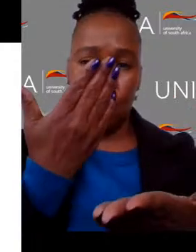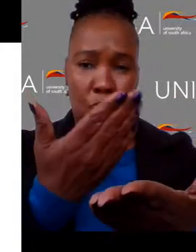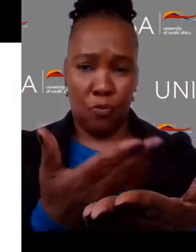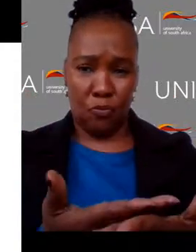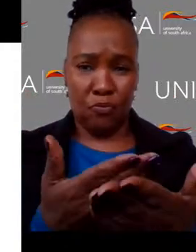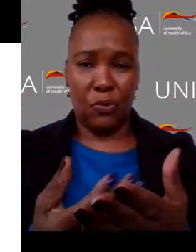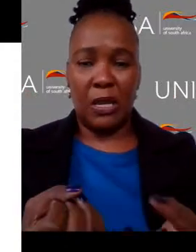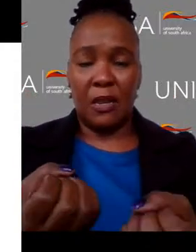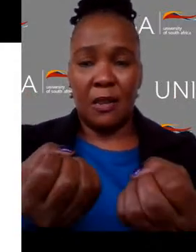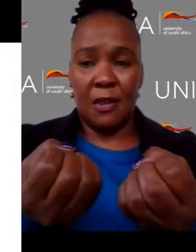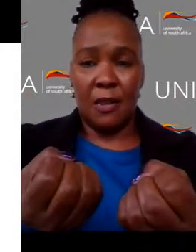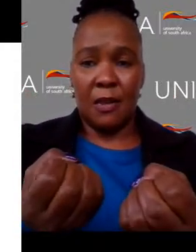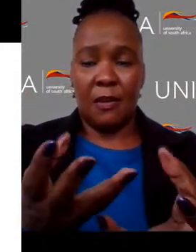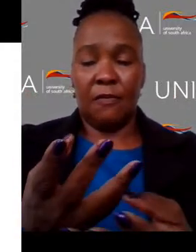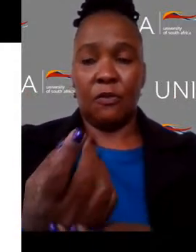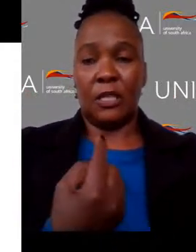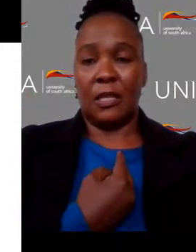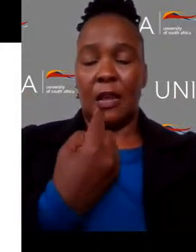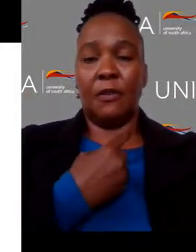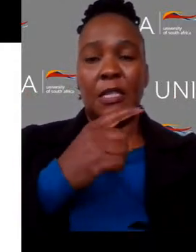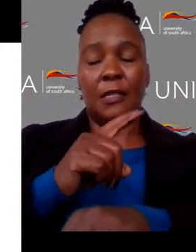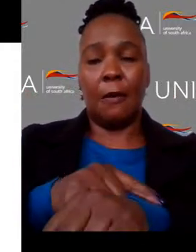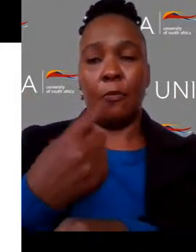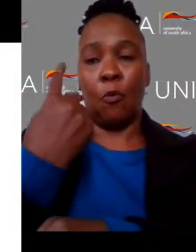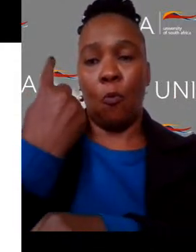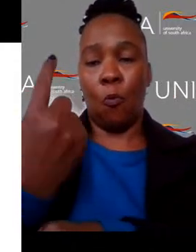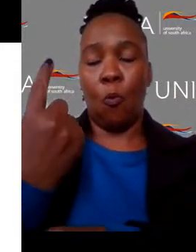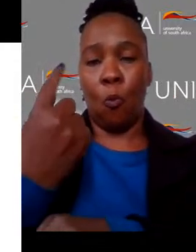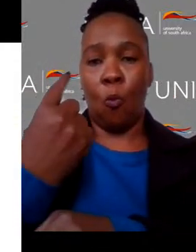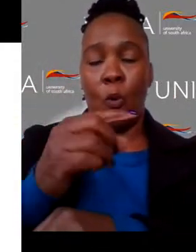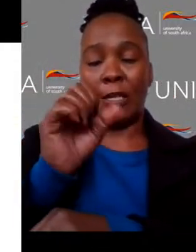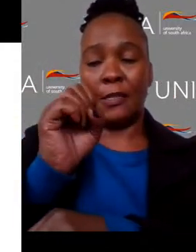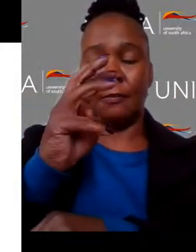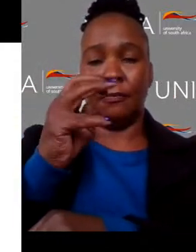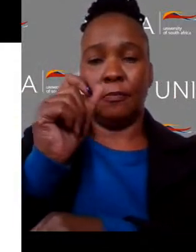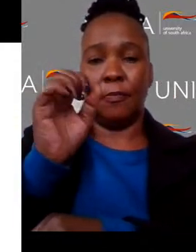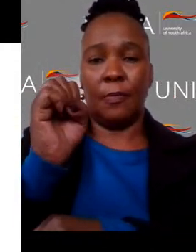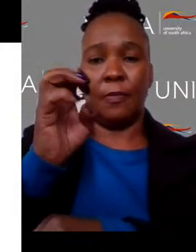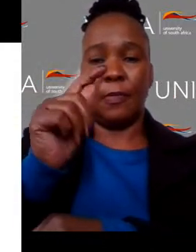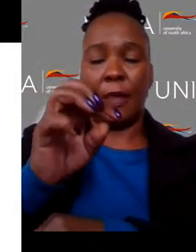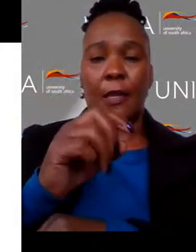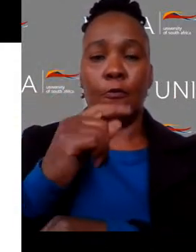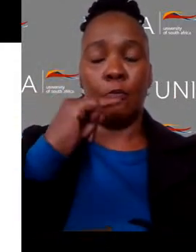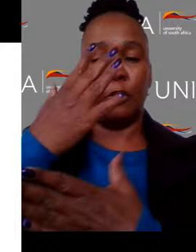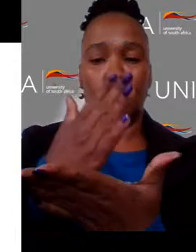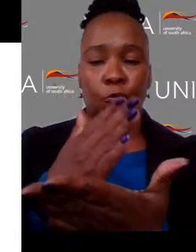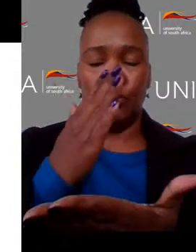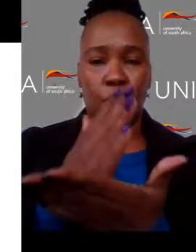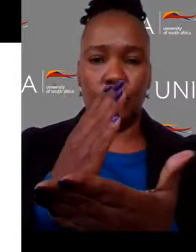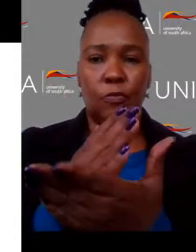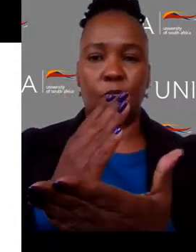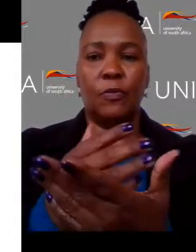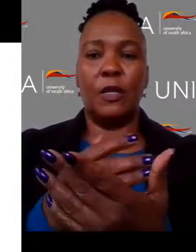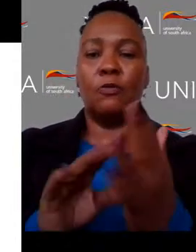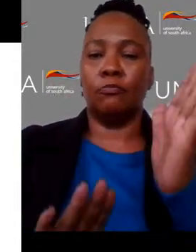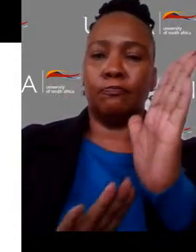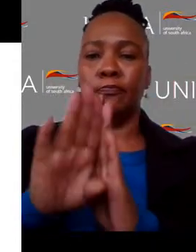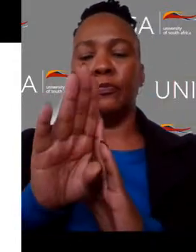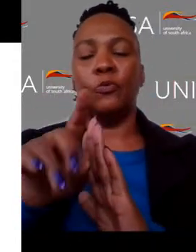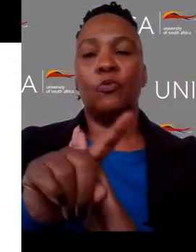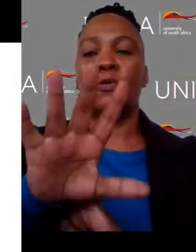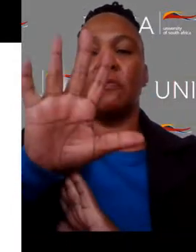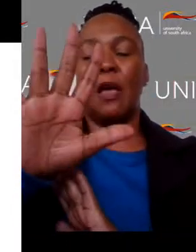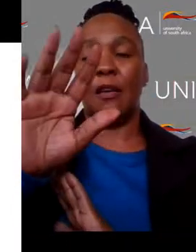that time in one semester, 600 hours, to ensure that you succeed in those